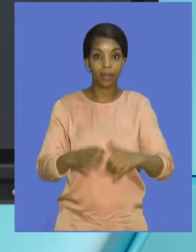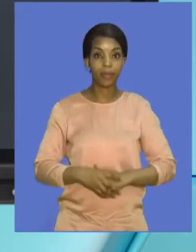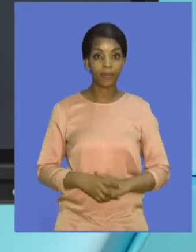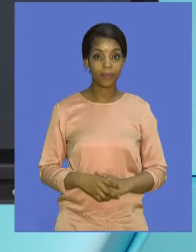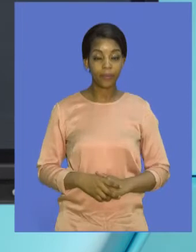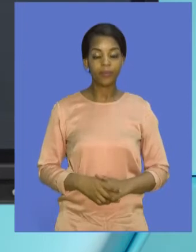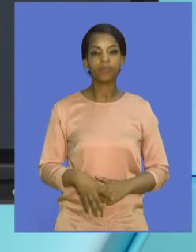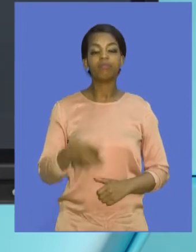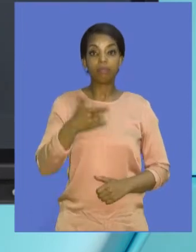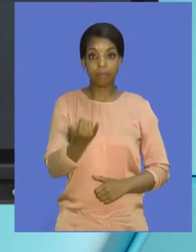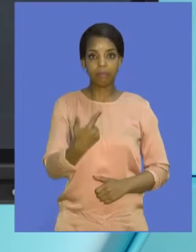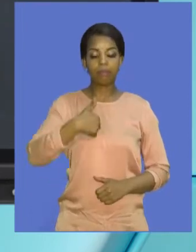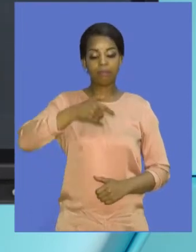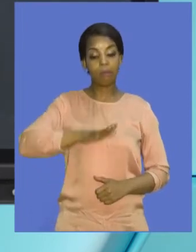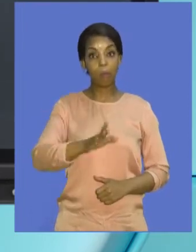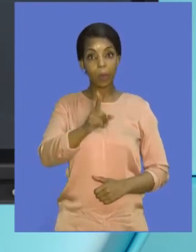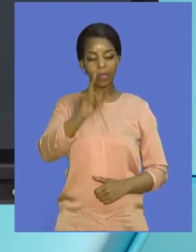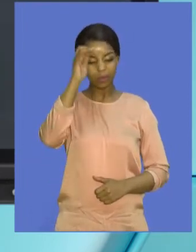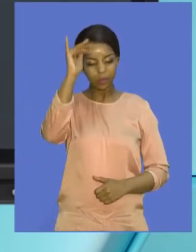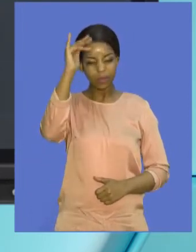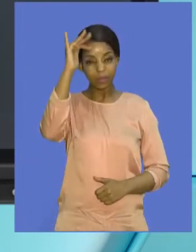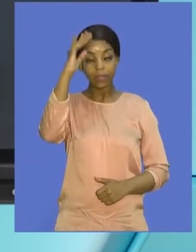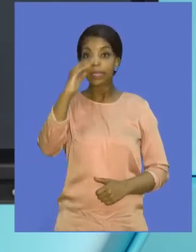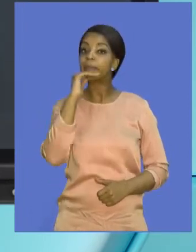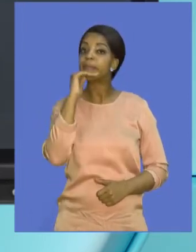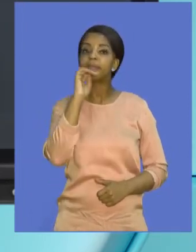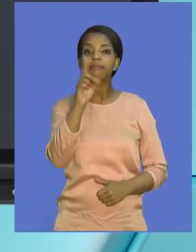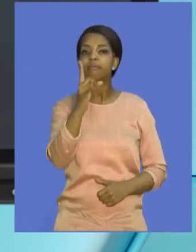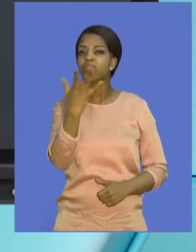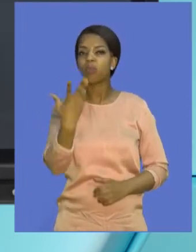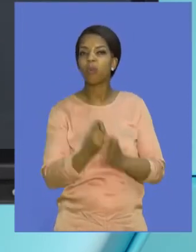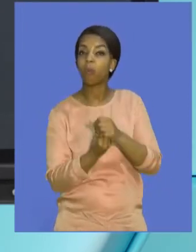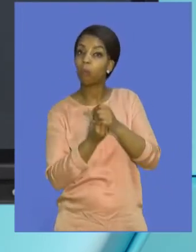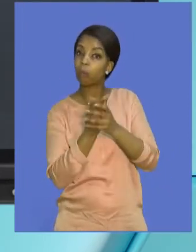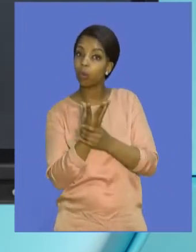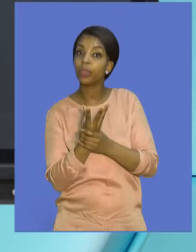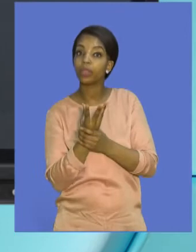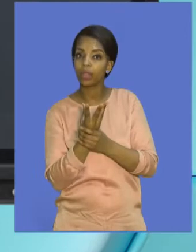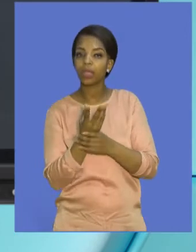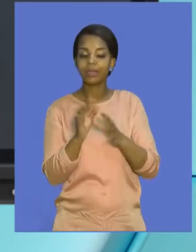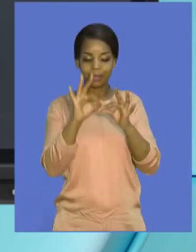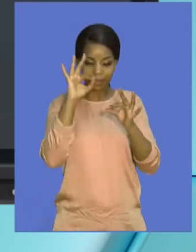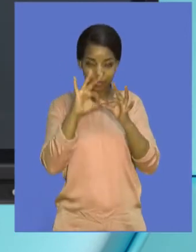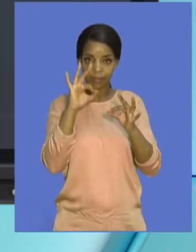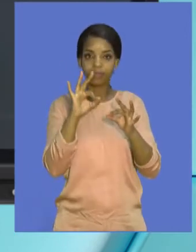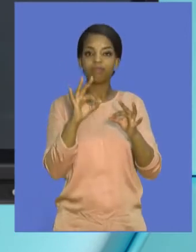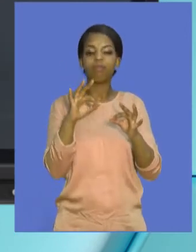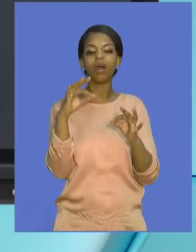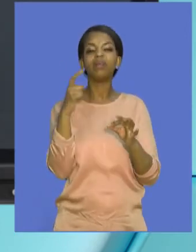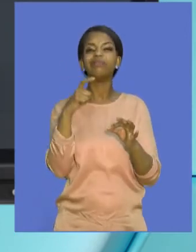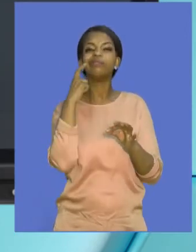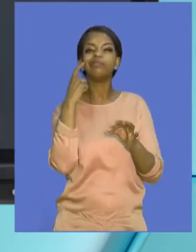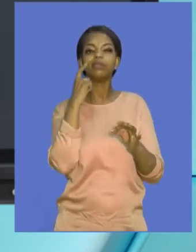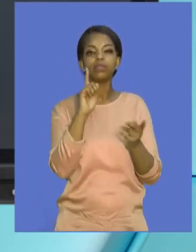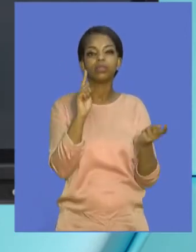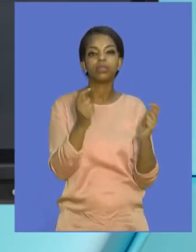think about rather, what exactly does it mean to have growth, specifically simple growth, and what exactly does it mean to have